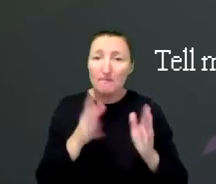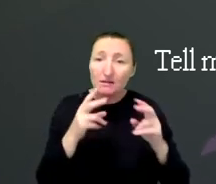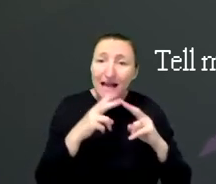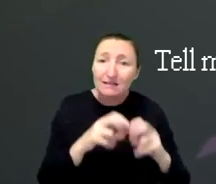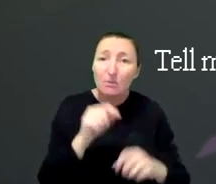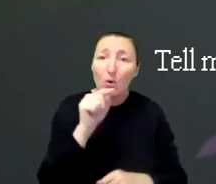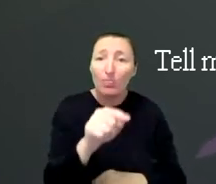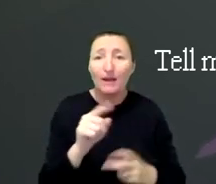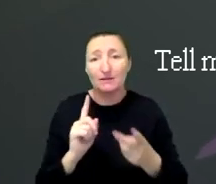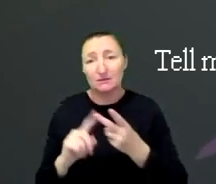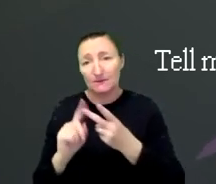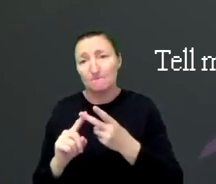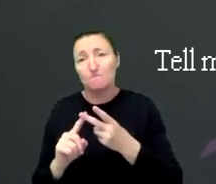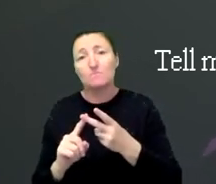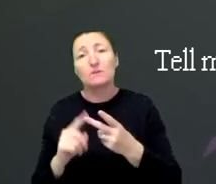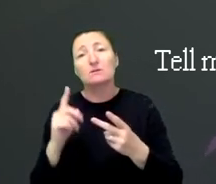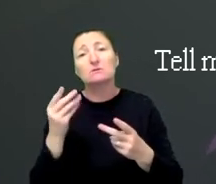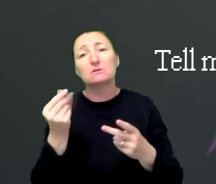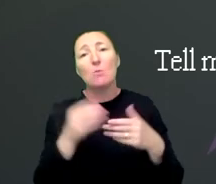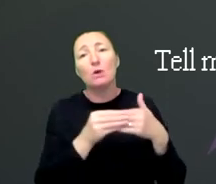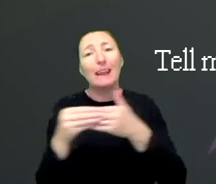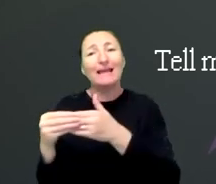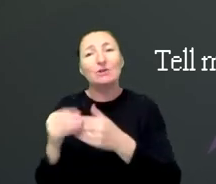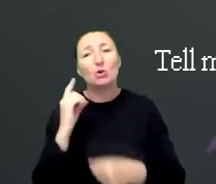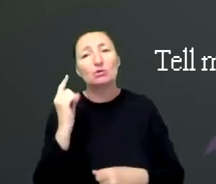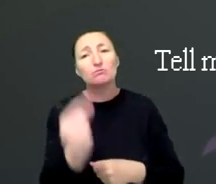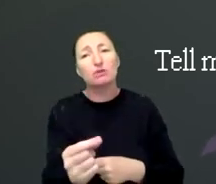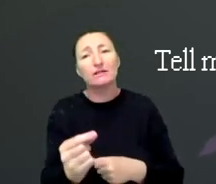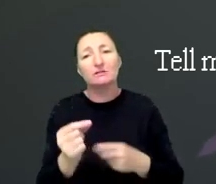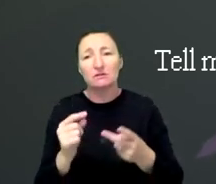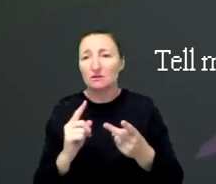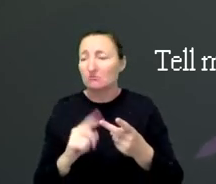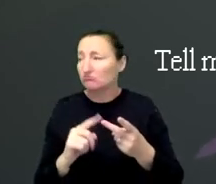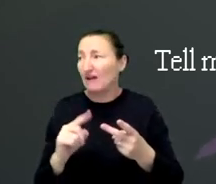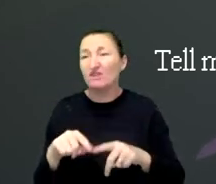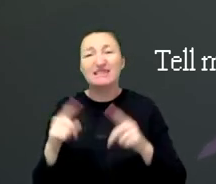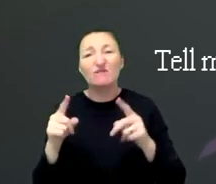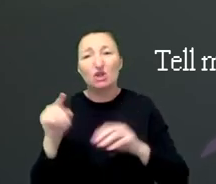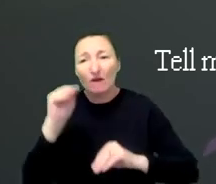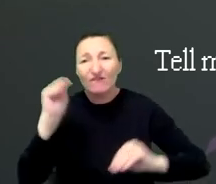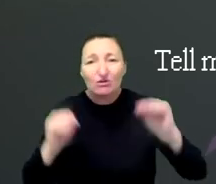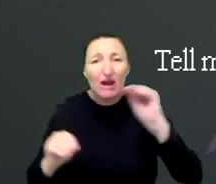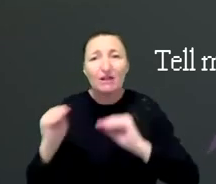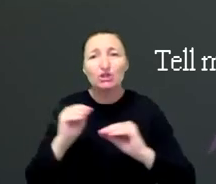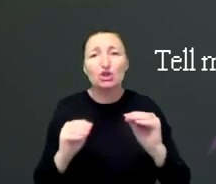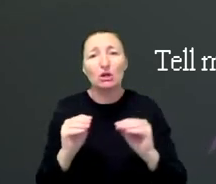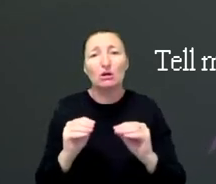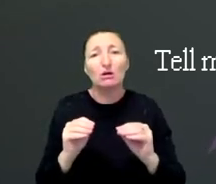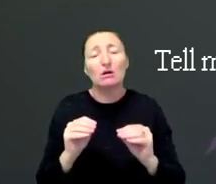people leading on a sprint and some people supporting, and it was like kind of different configurations. So we all got to work, yeah, in different constellations with each